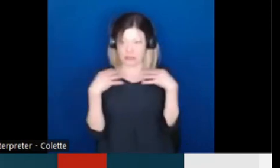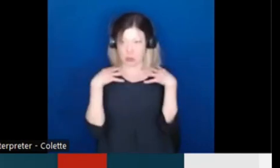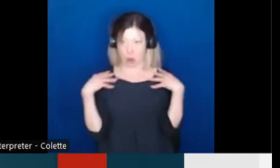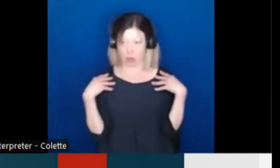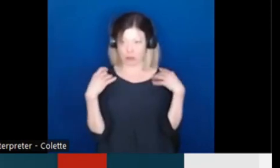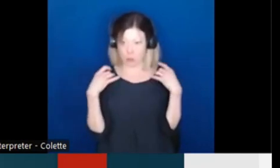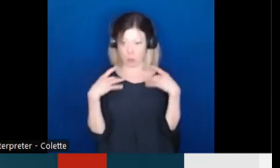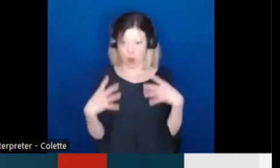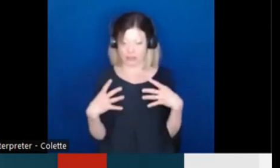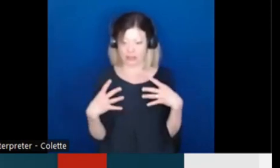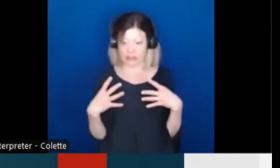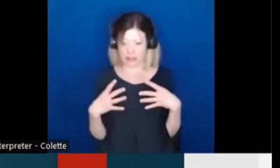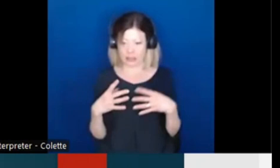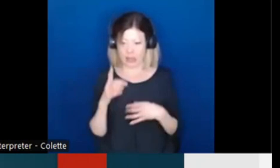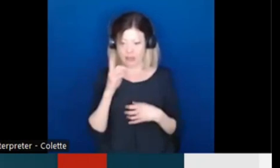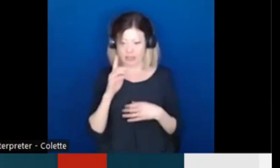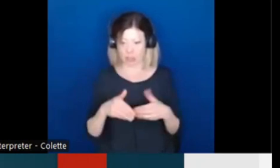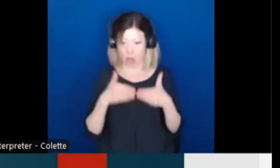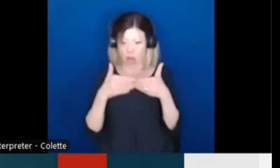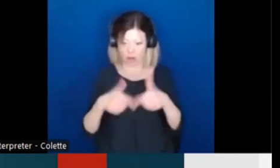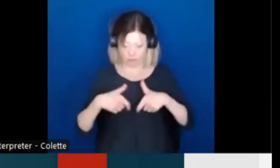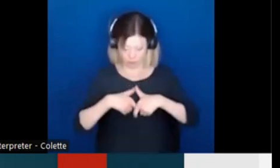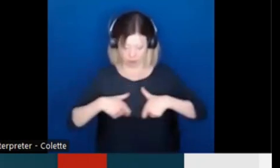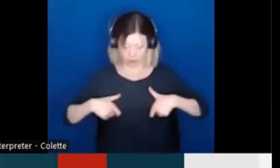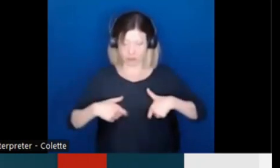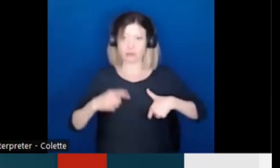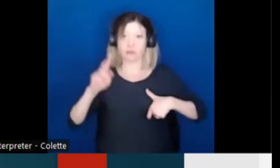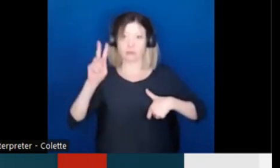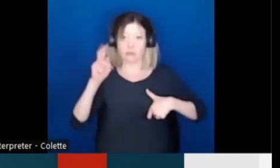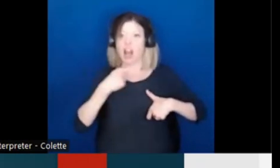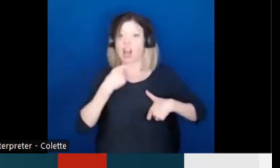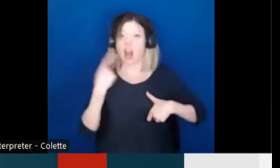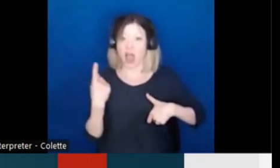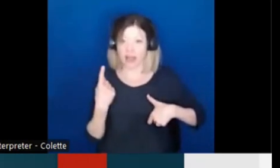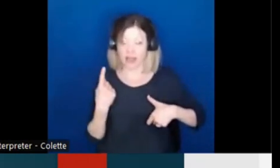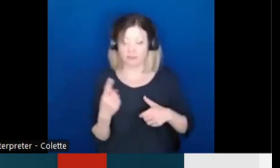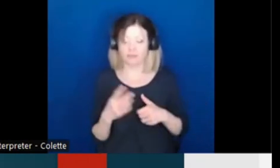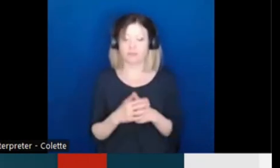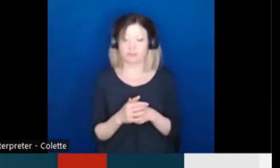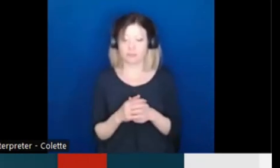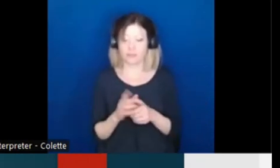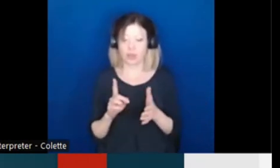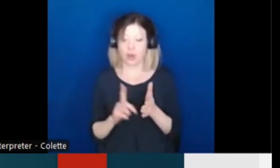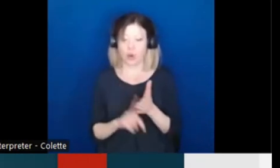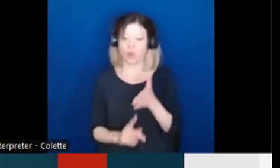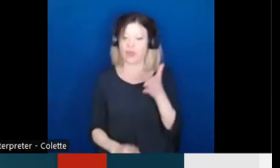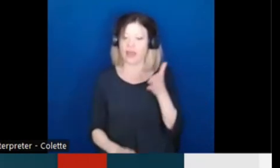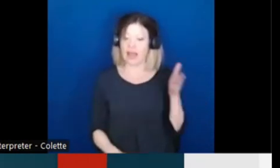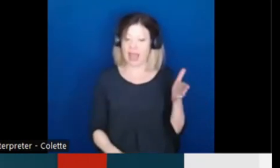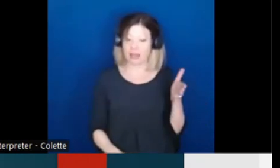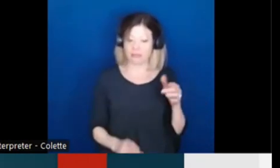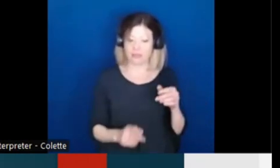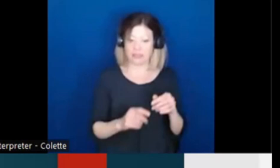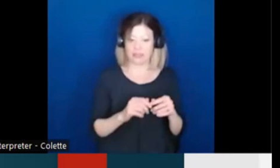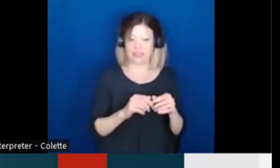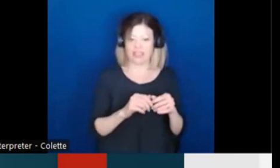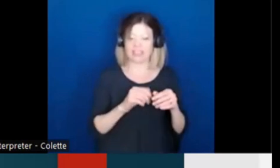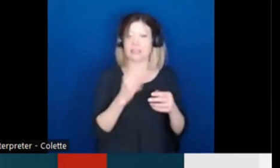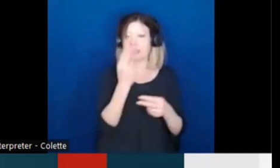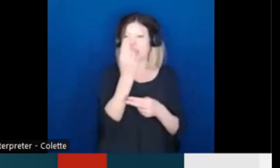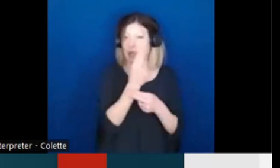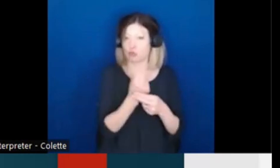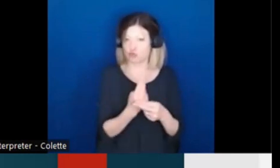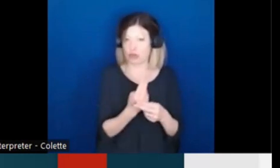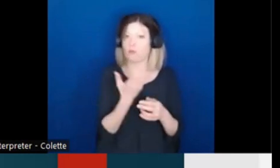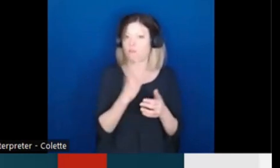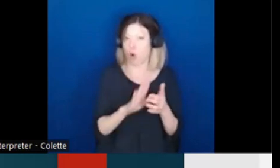with a sign that says liar around her neck. On the left, we've got a kind of a woodcut. It's an illustration from Jane